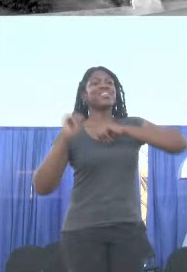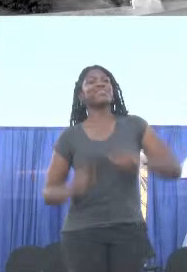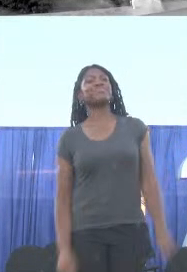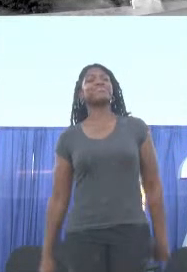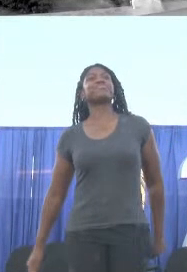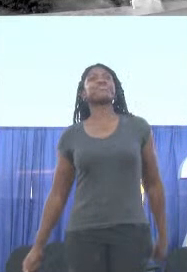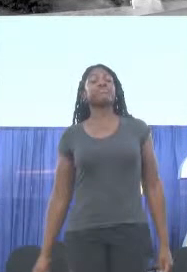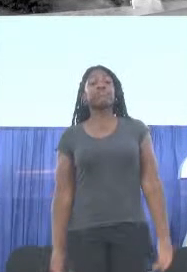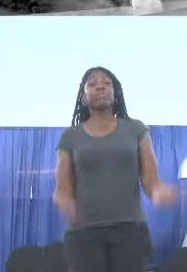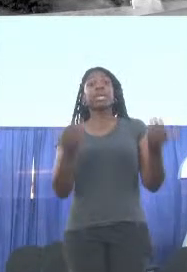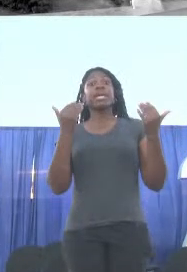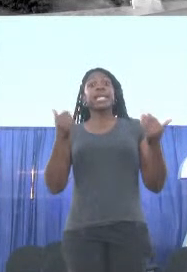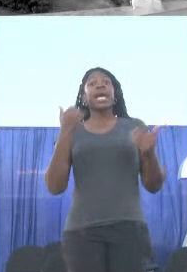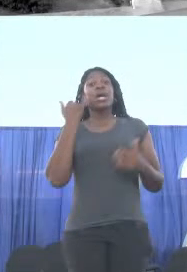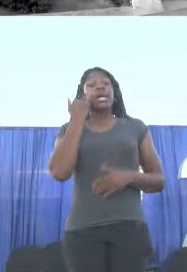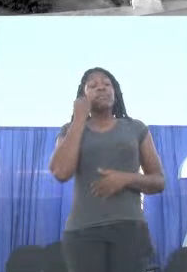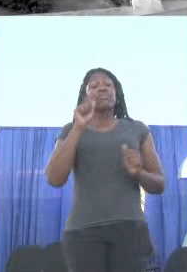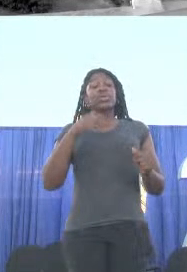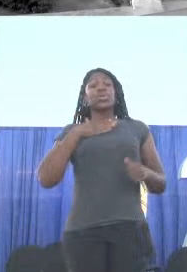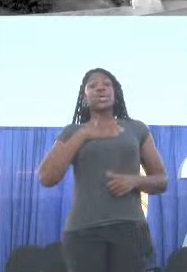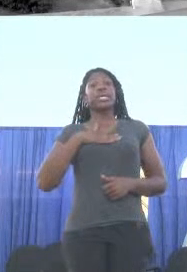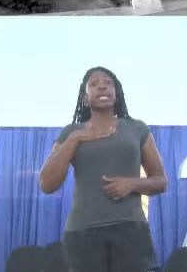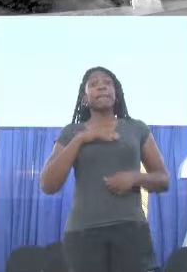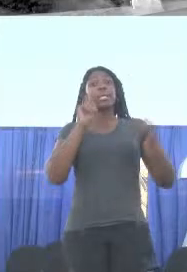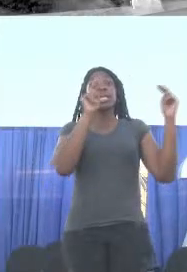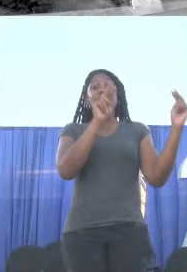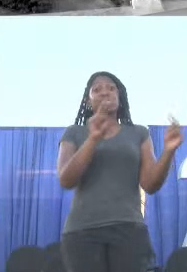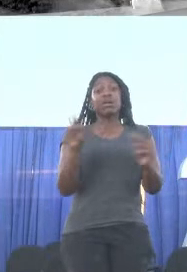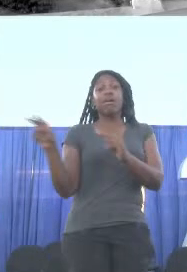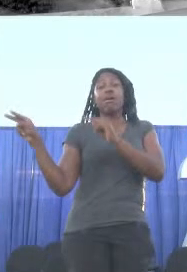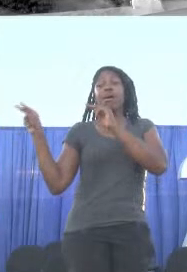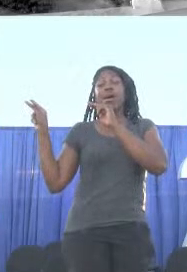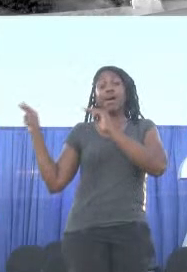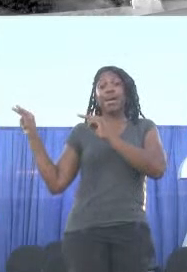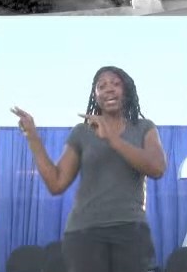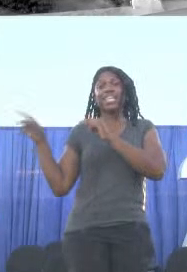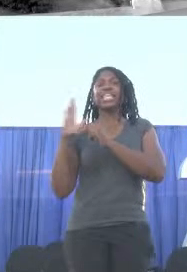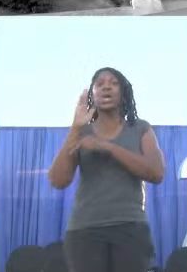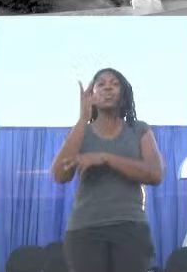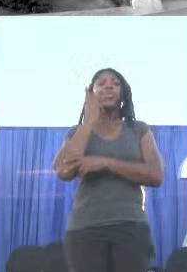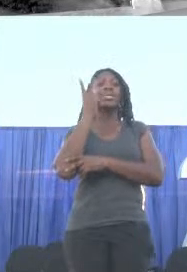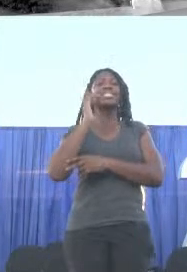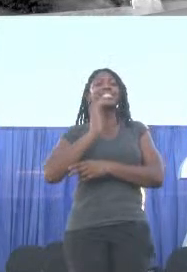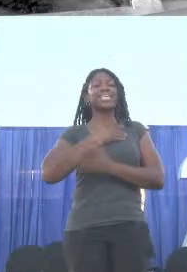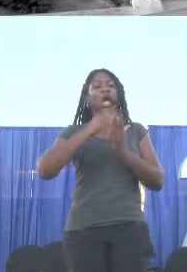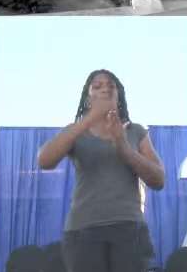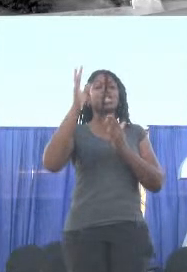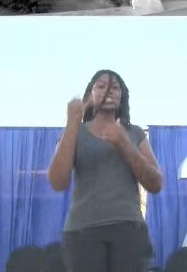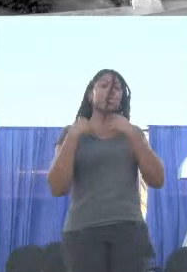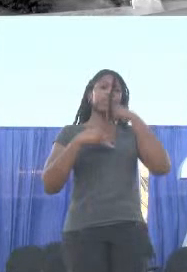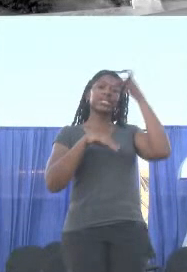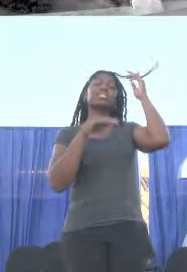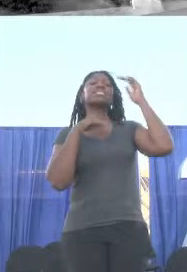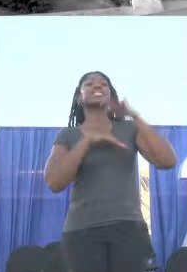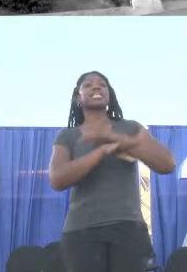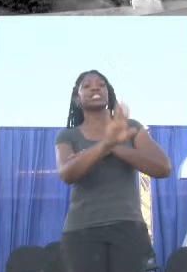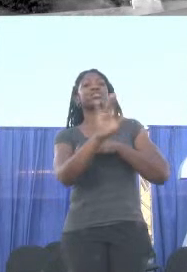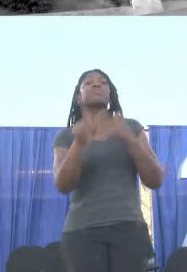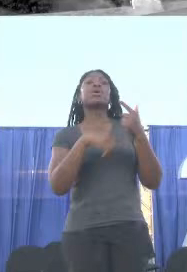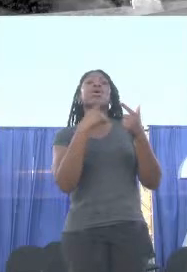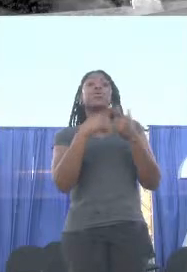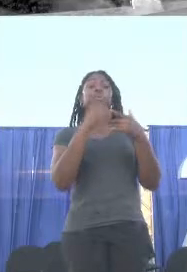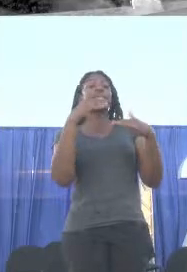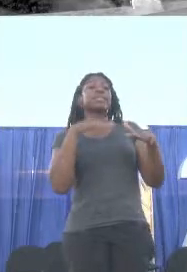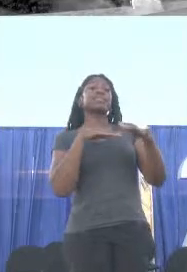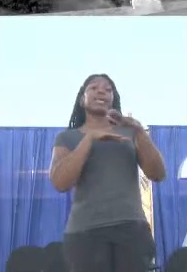If we could please direct your attention to the staging area on the north side of the field, our Brack graduates are about to enter. As our